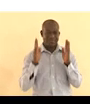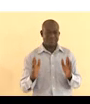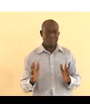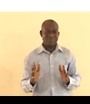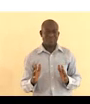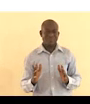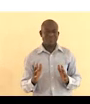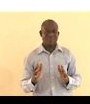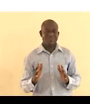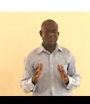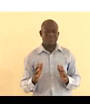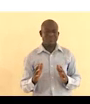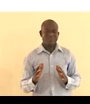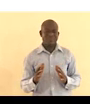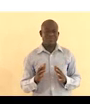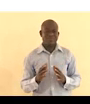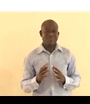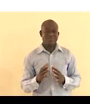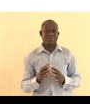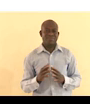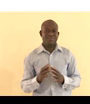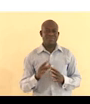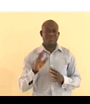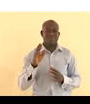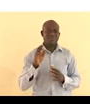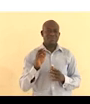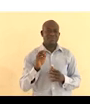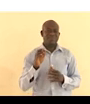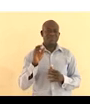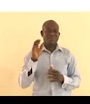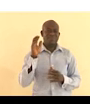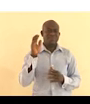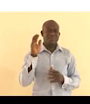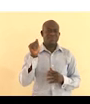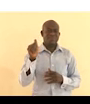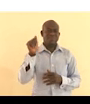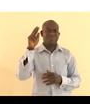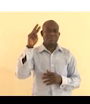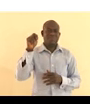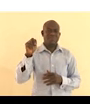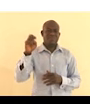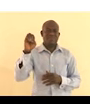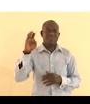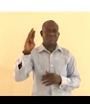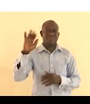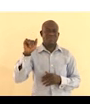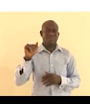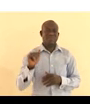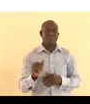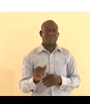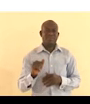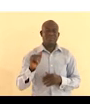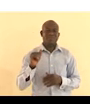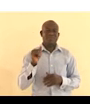prophet, Nabi in Hebrew, Anabi in Arabic,